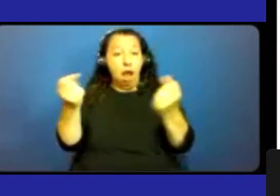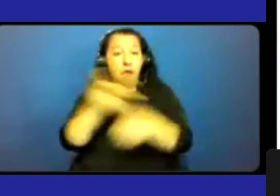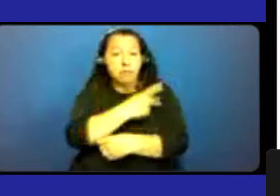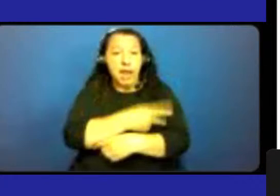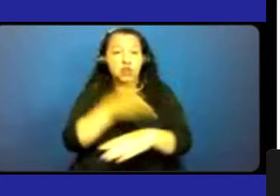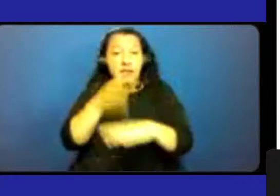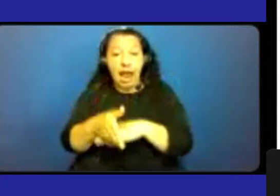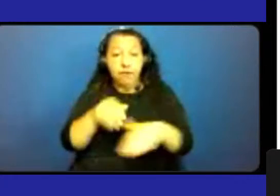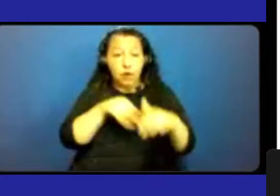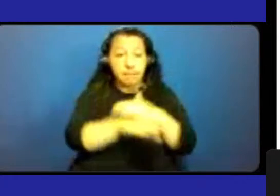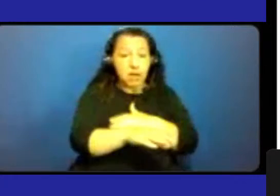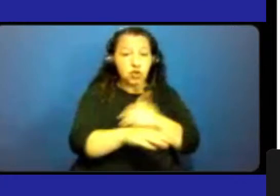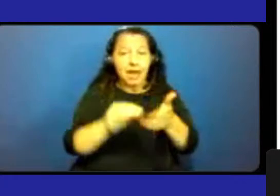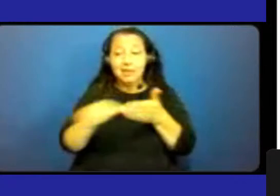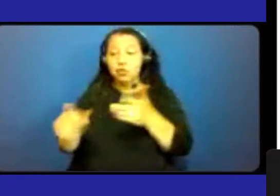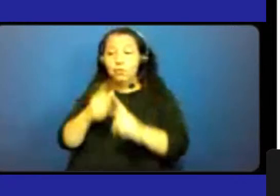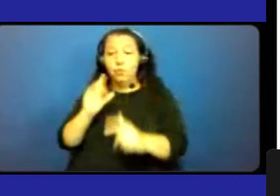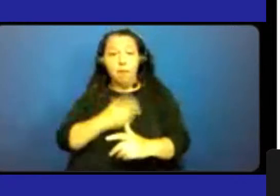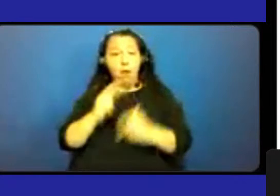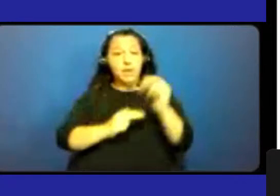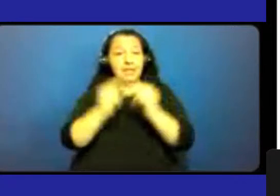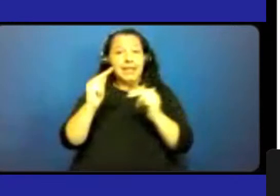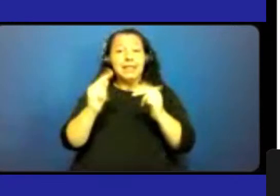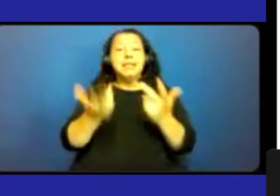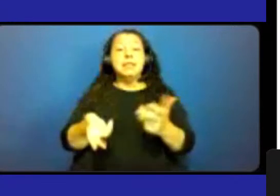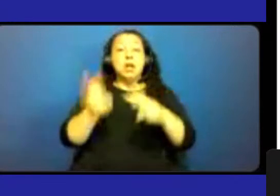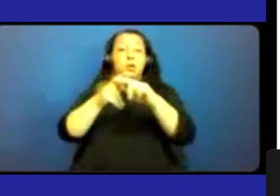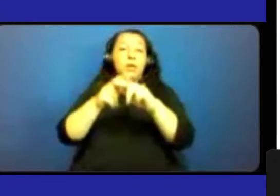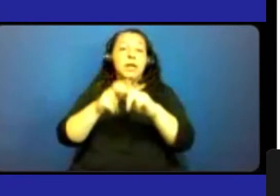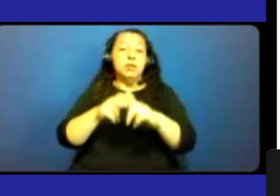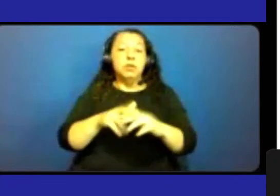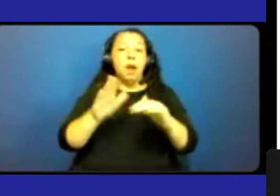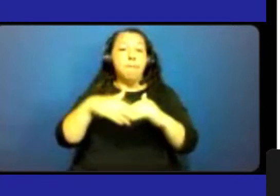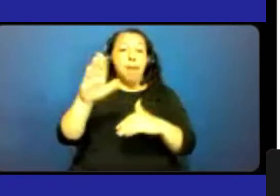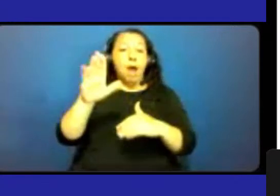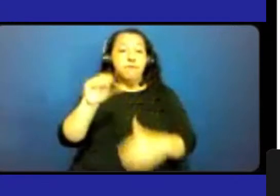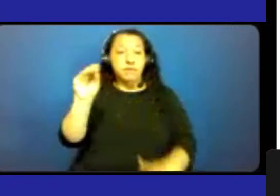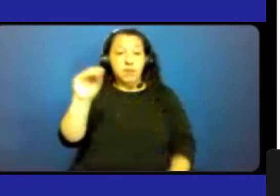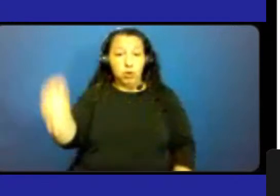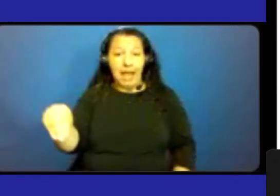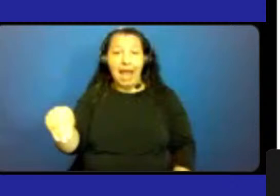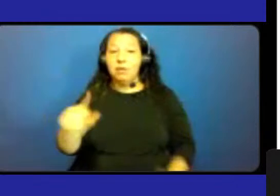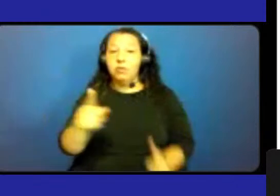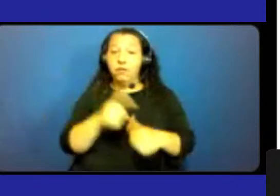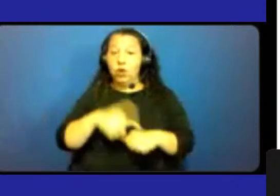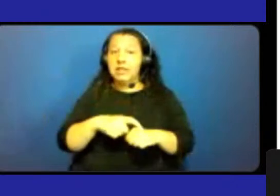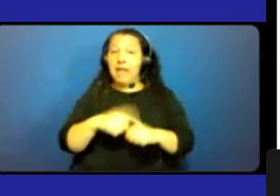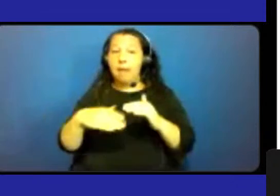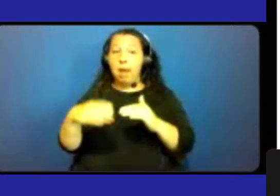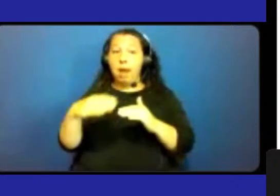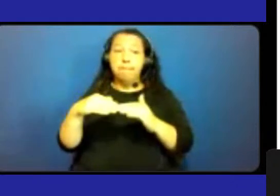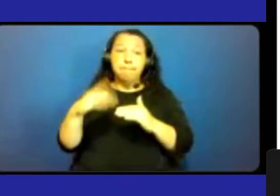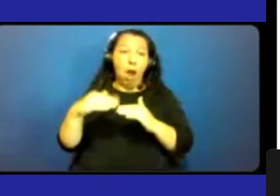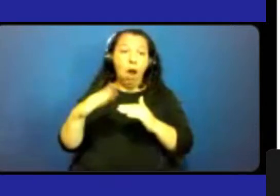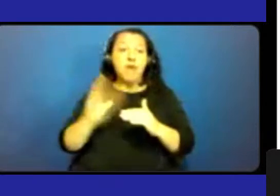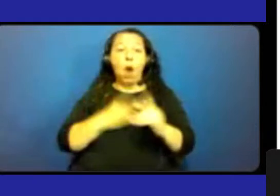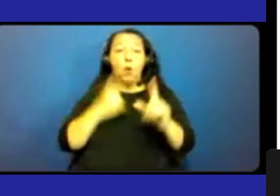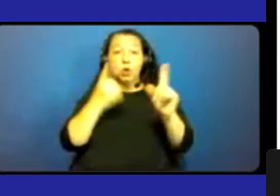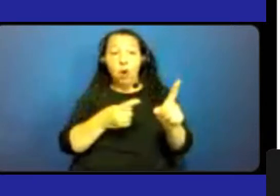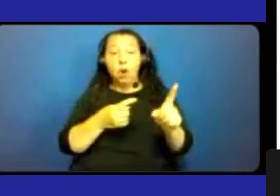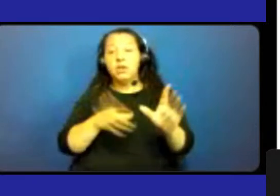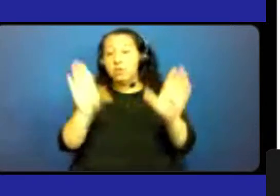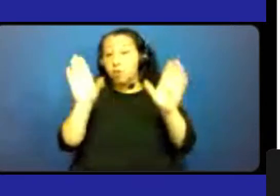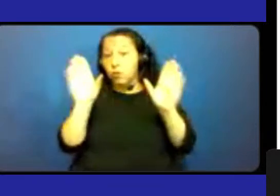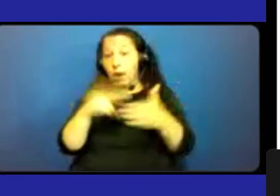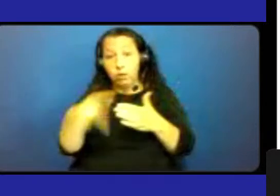our facilities jumped up above 50%, the first time above target, which is a great result. And again,